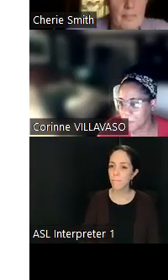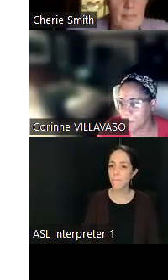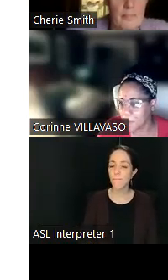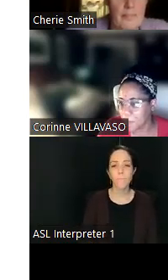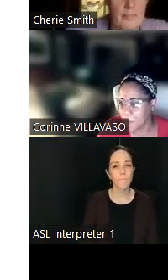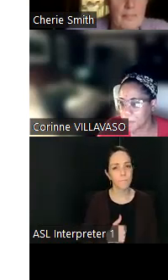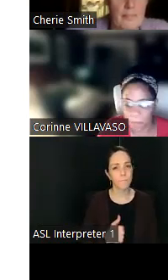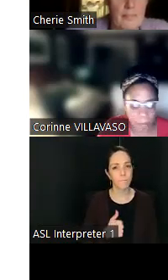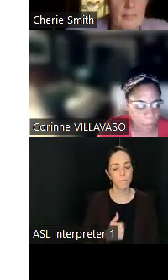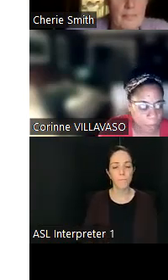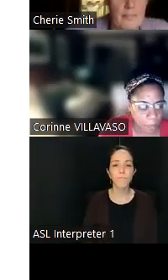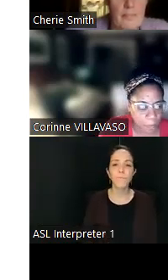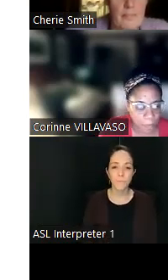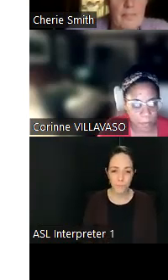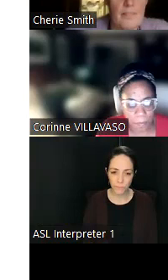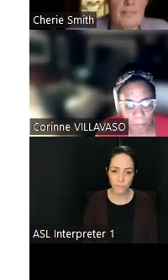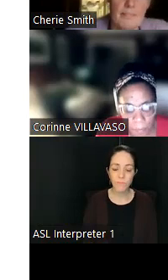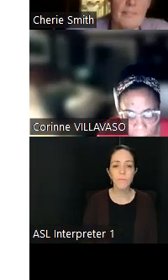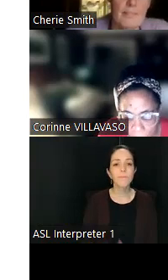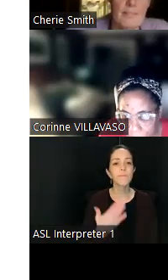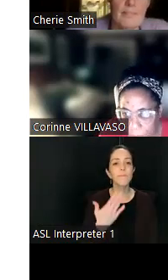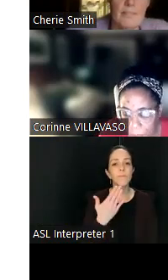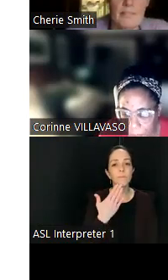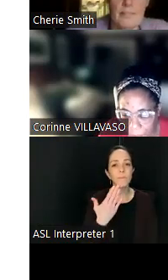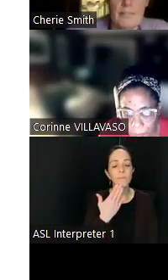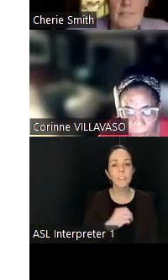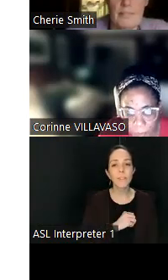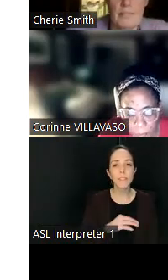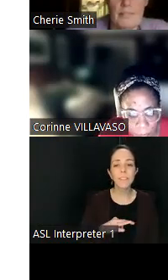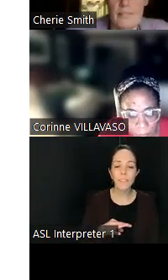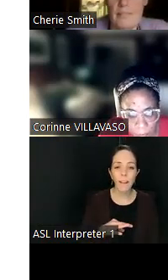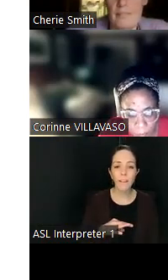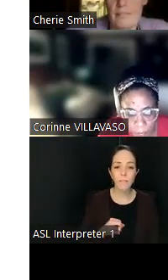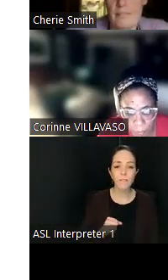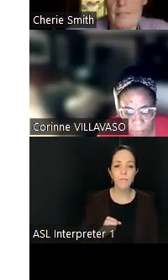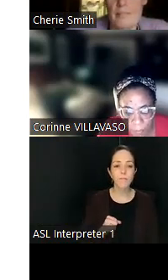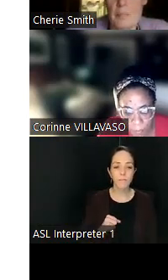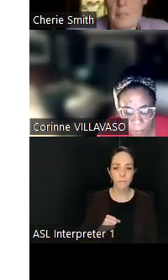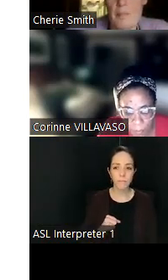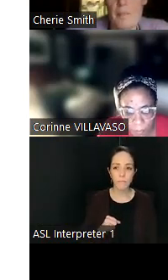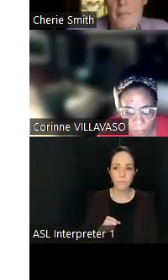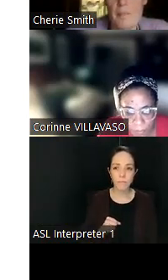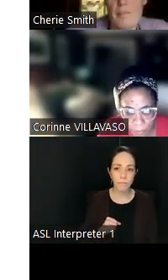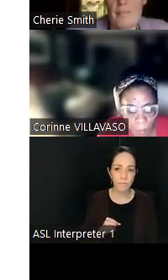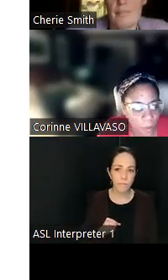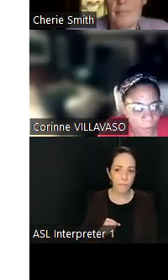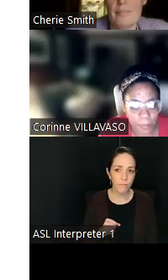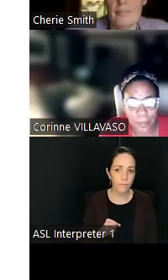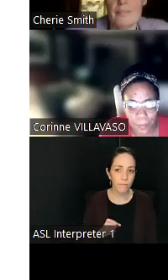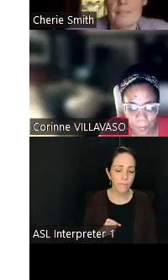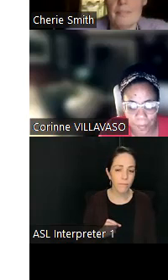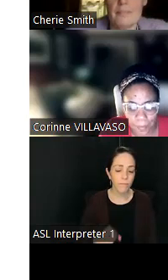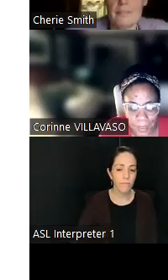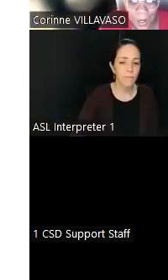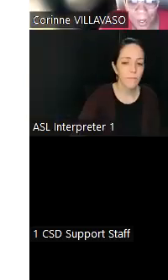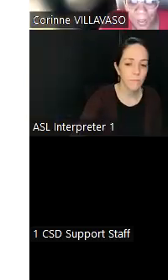Sorry, I muted myself. Thank you to staff for writing kind of something that we thought about and access information last time